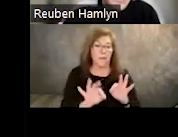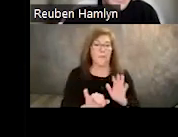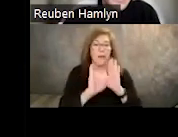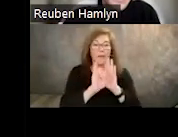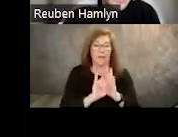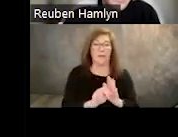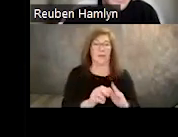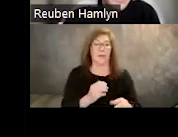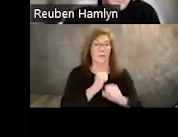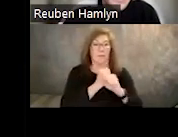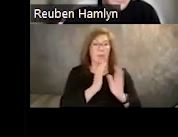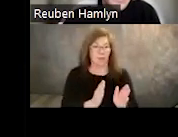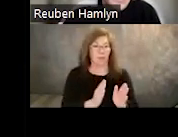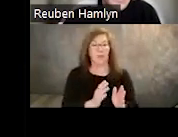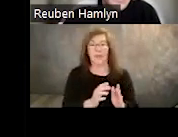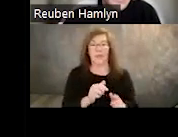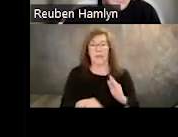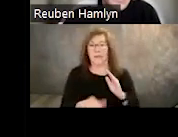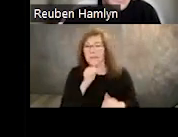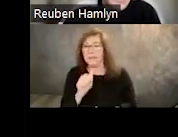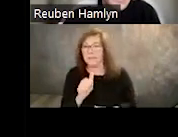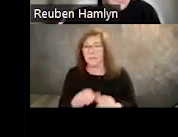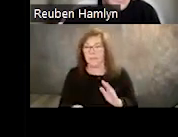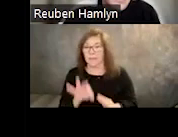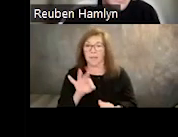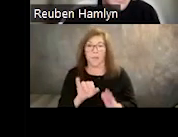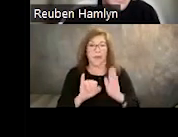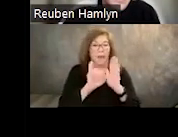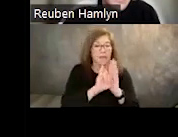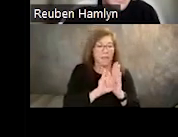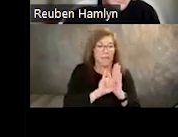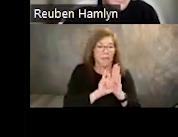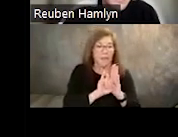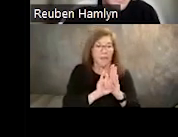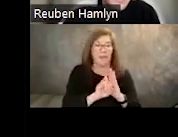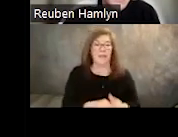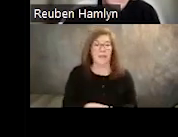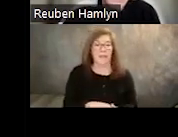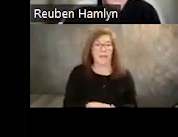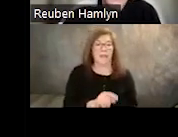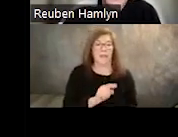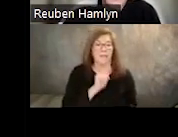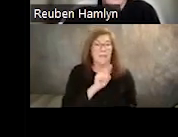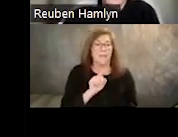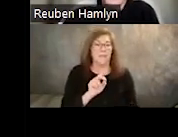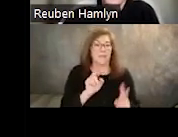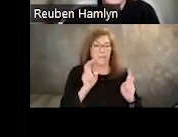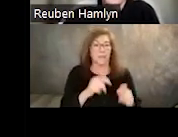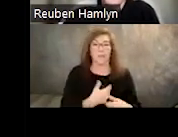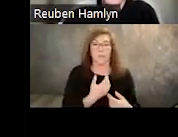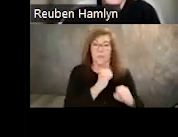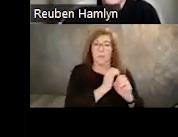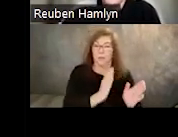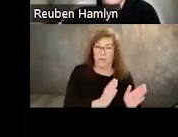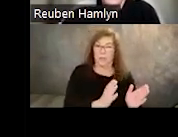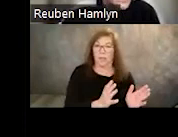of the protector and didn't pick up and wasn't able to identify the original subjects. It could be that the protector, because